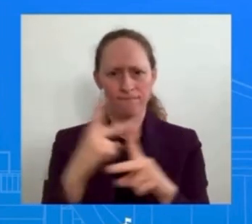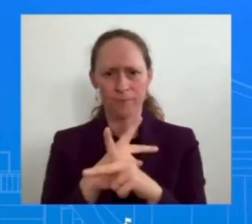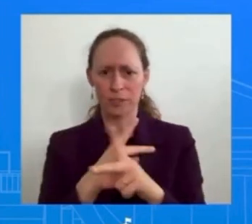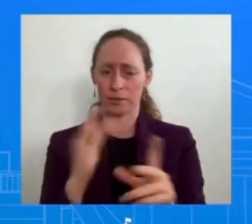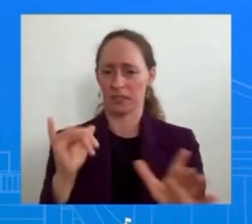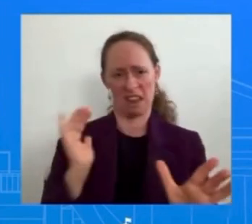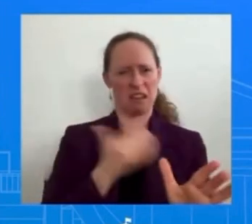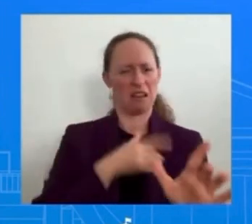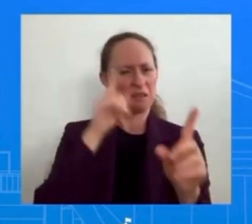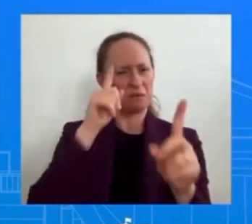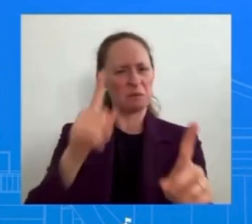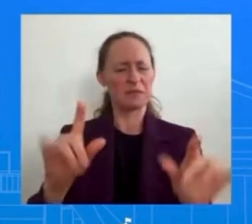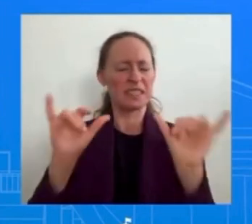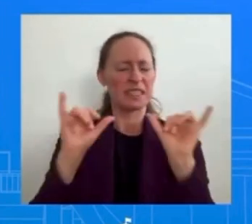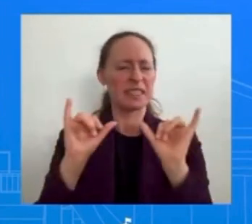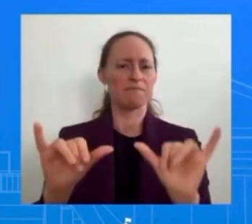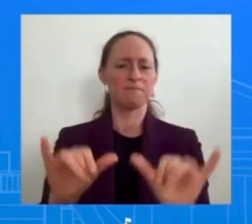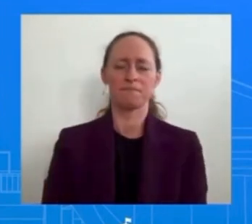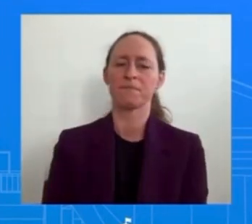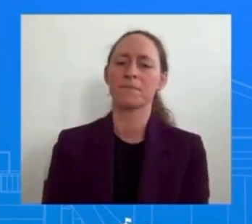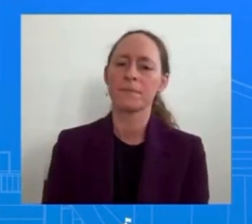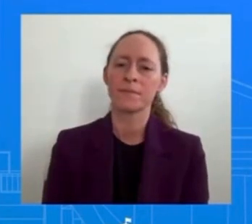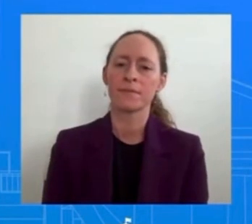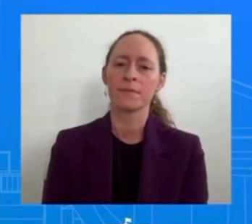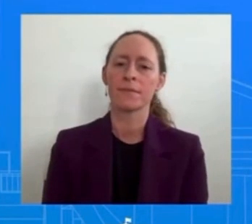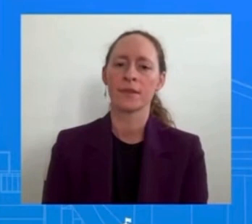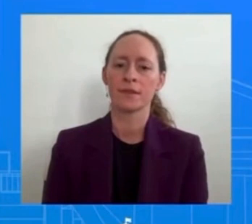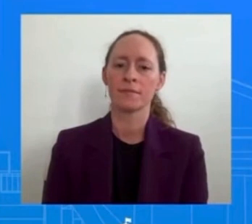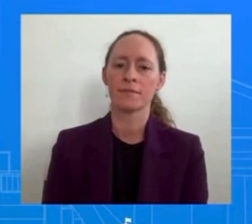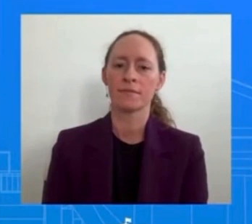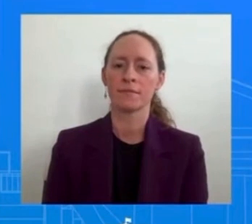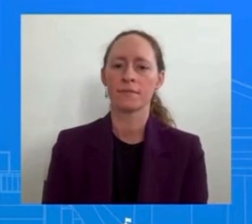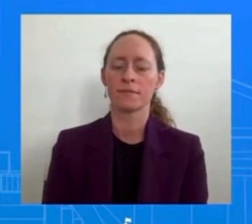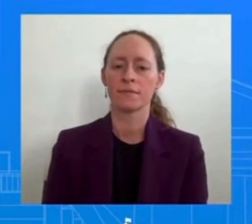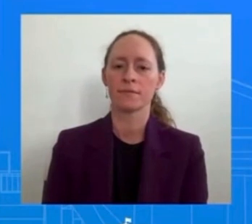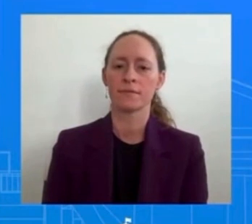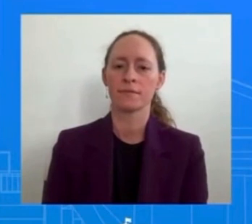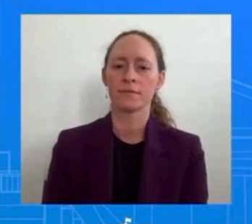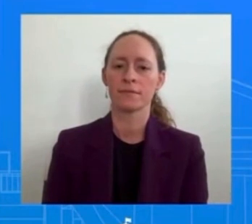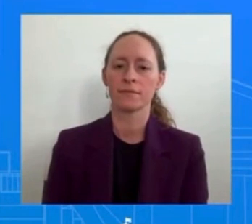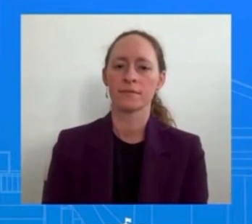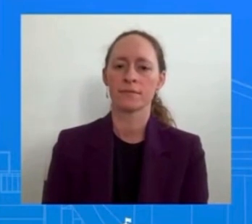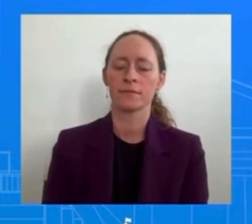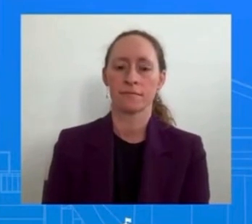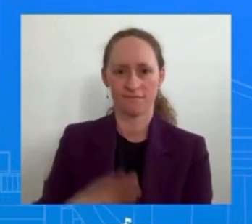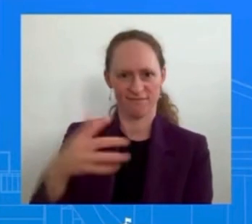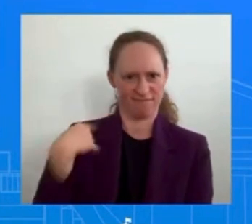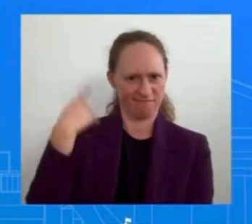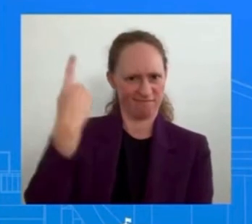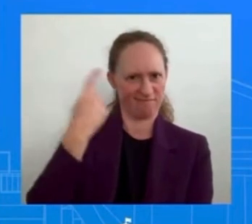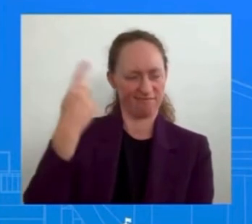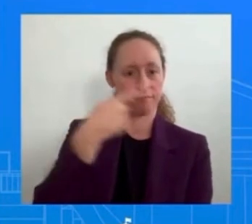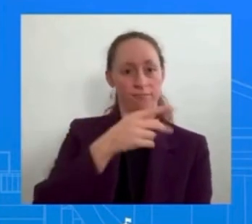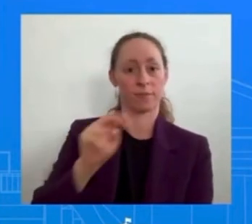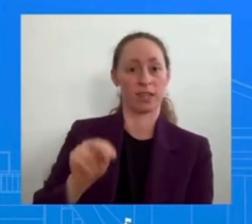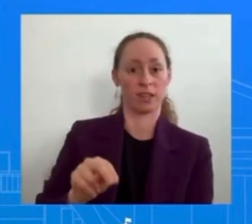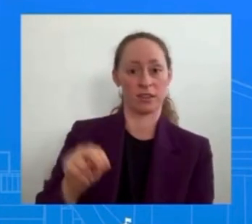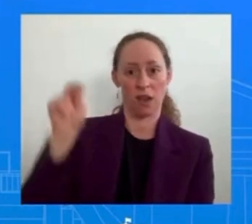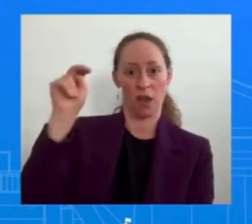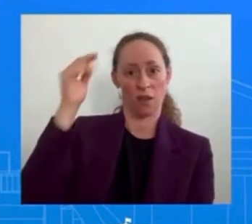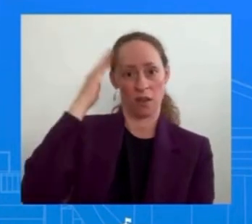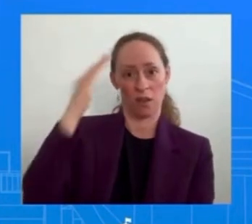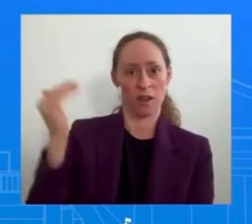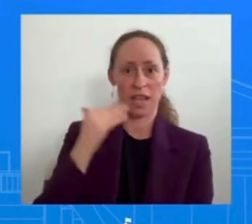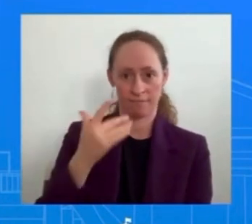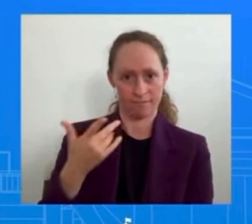more on North Korea. Do you have any indication that they're planning a nuclear test surrounding the Camp David event? I don't have any information on that or any indication